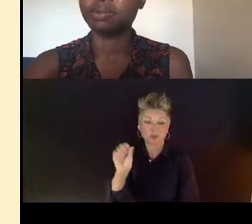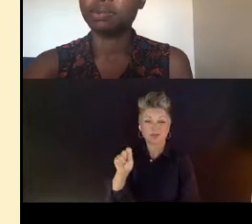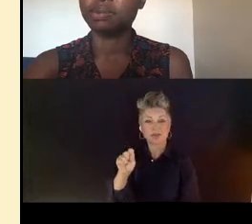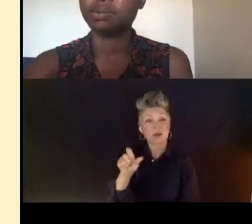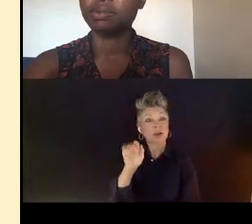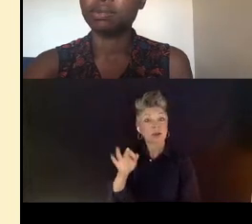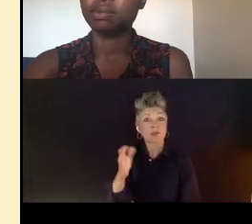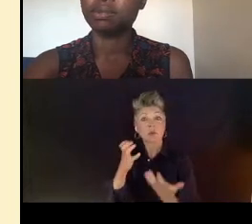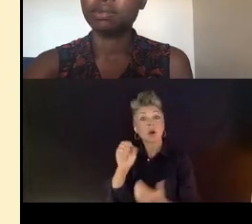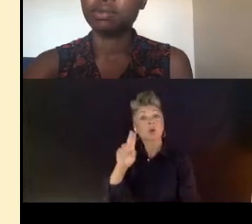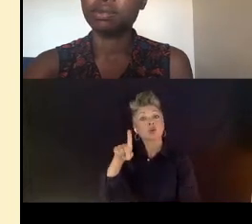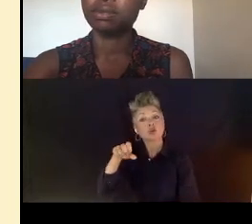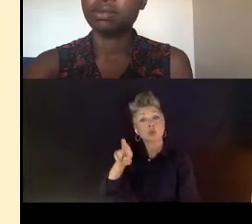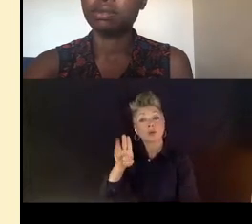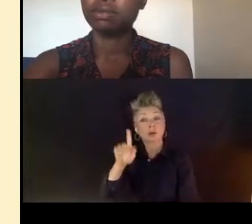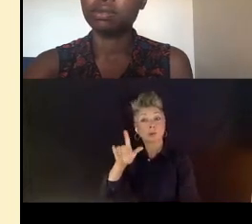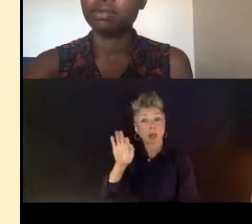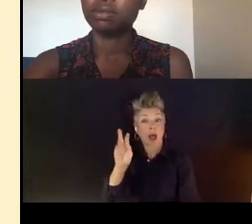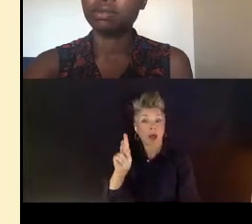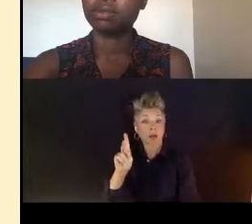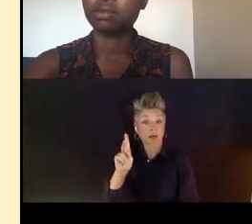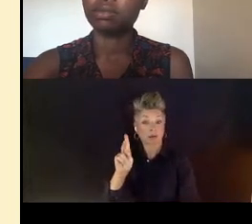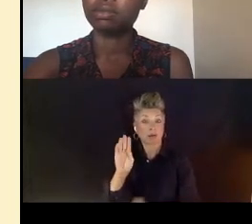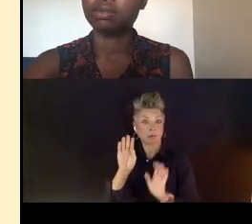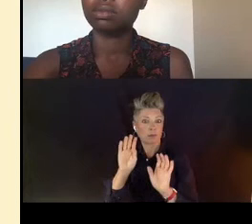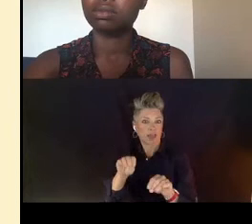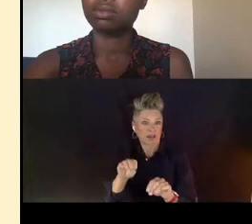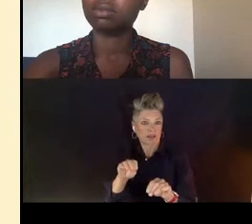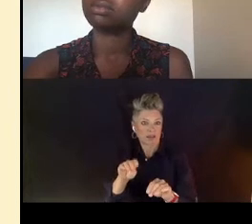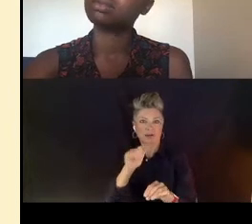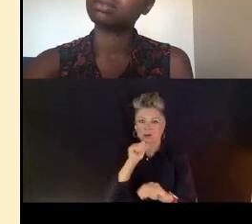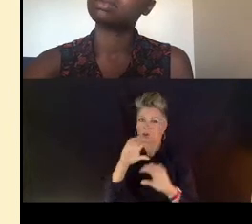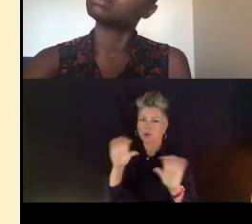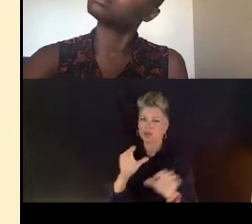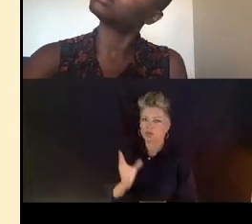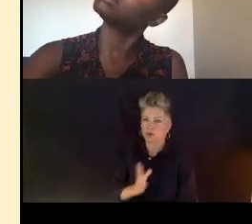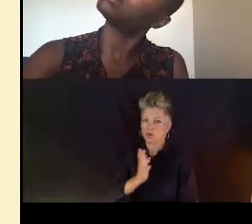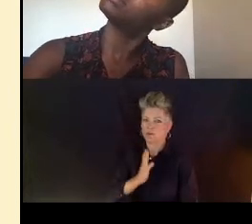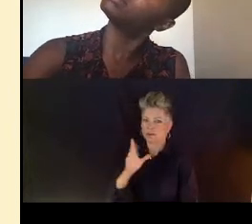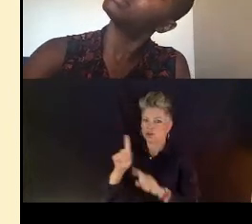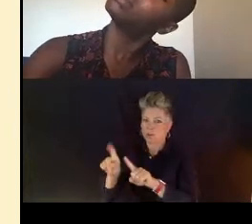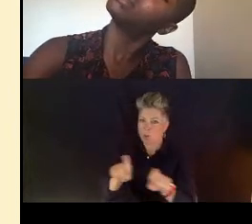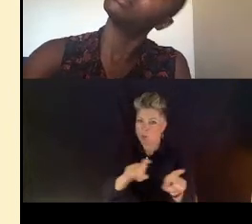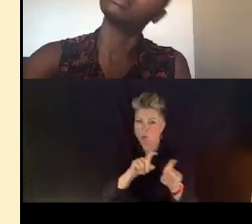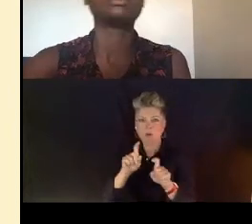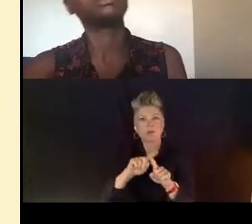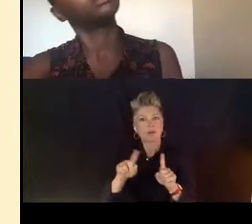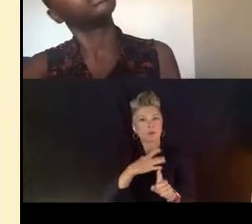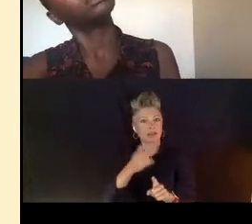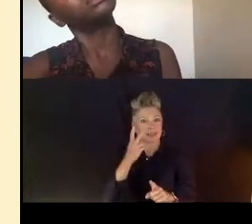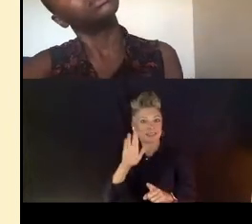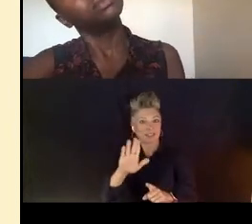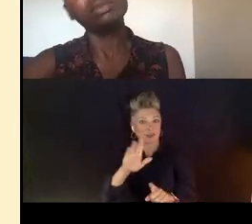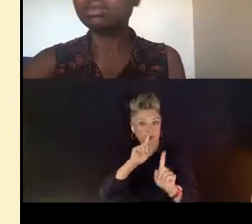block, put that in there. We didn't do an official poll, but we'd like to see you guys drop your answers in the